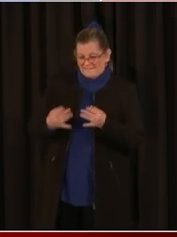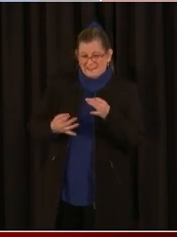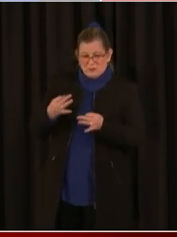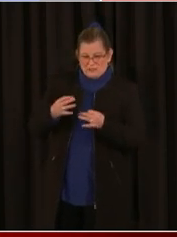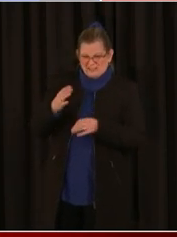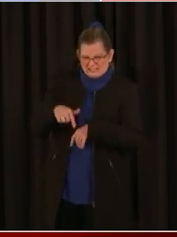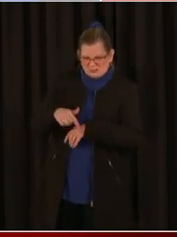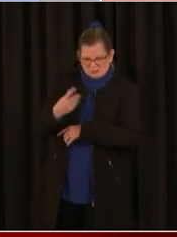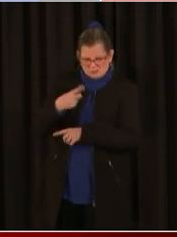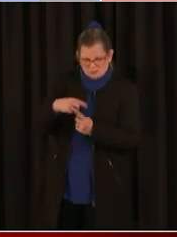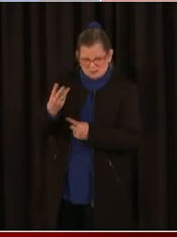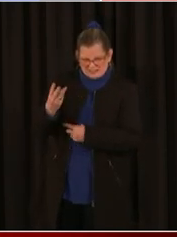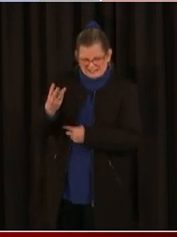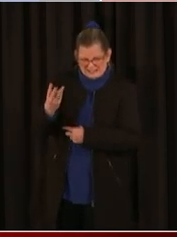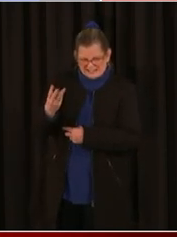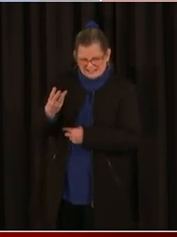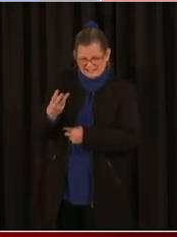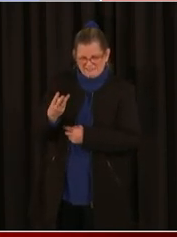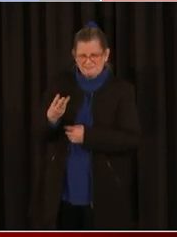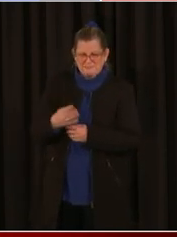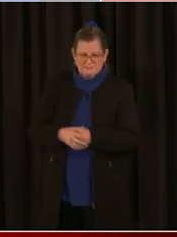the Comprehensive Annual Financial